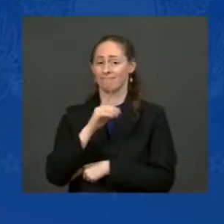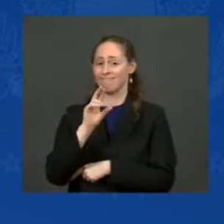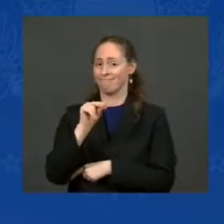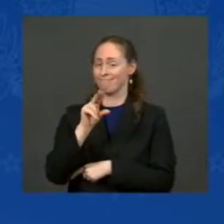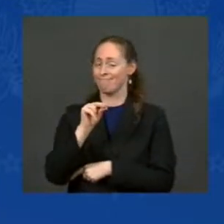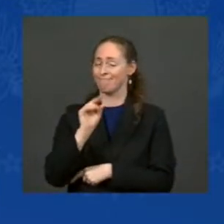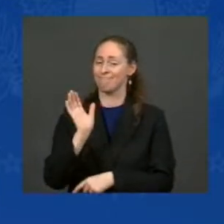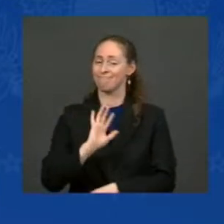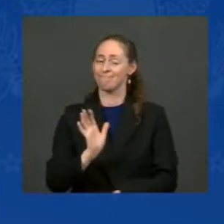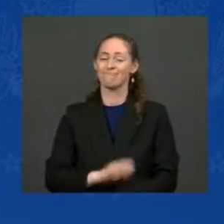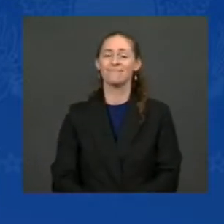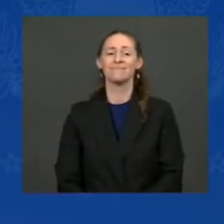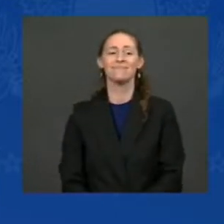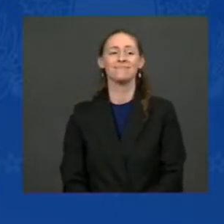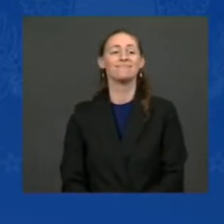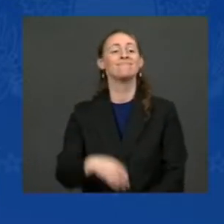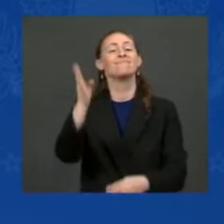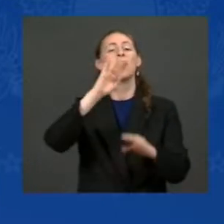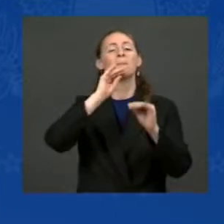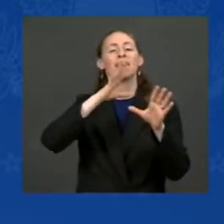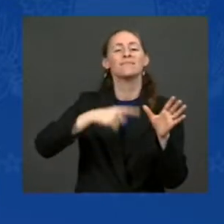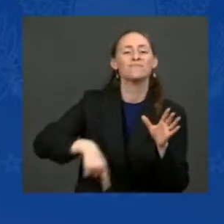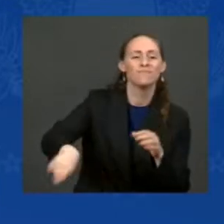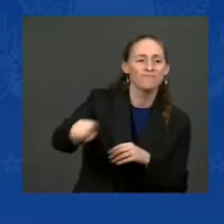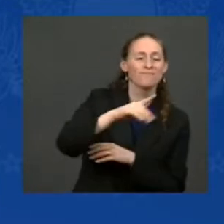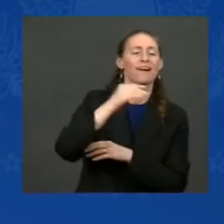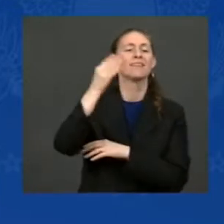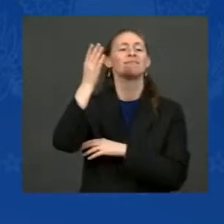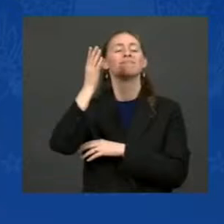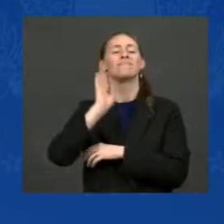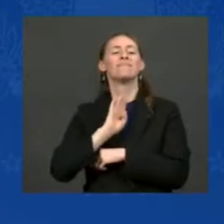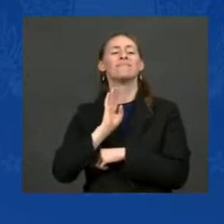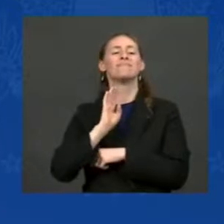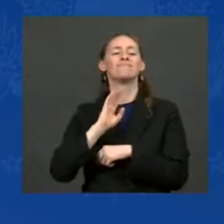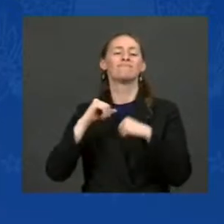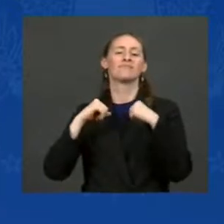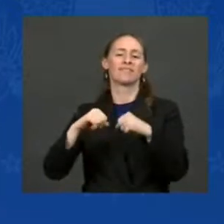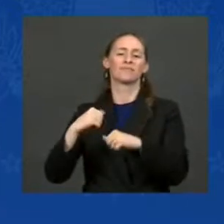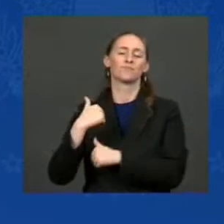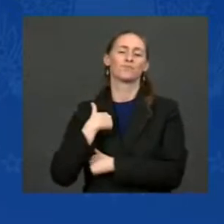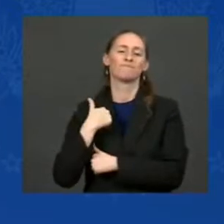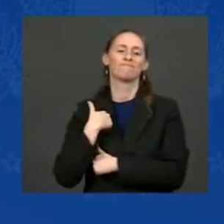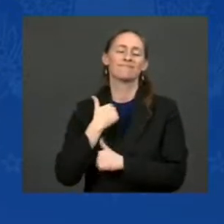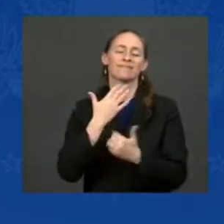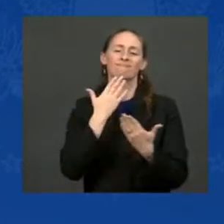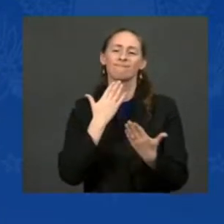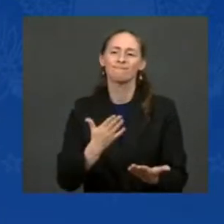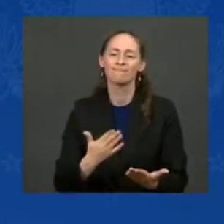God bless you all, and may God protect our troops. Thank you.